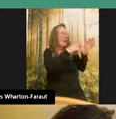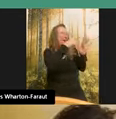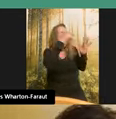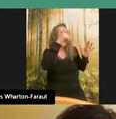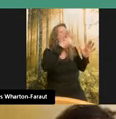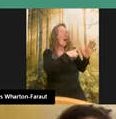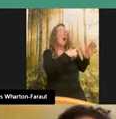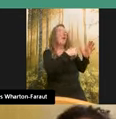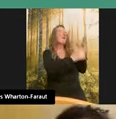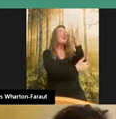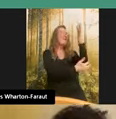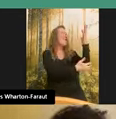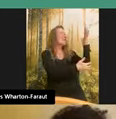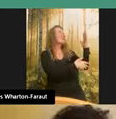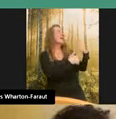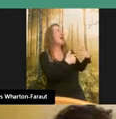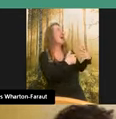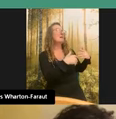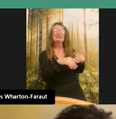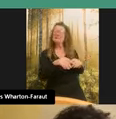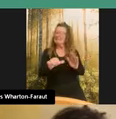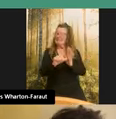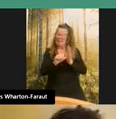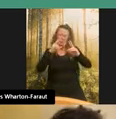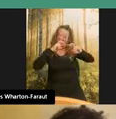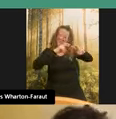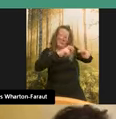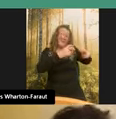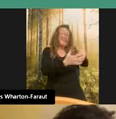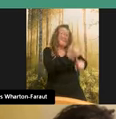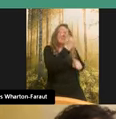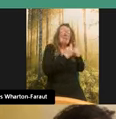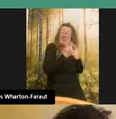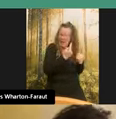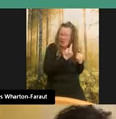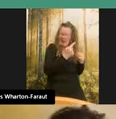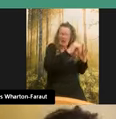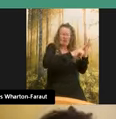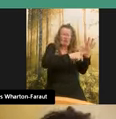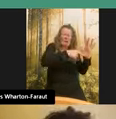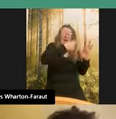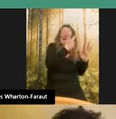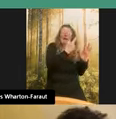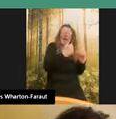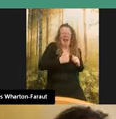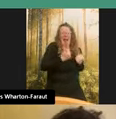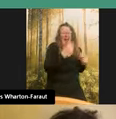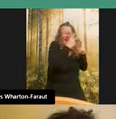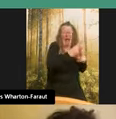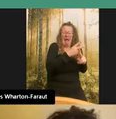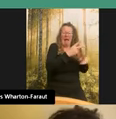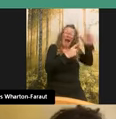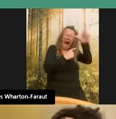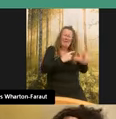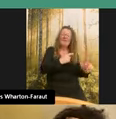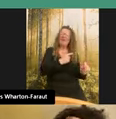it's very challenging to find documentation of African healthcare systems, pre-colonial African healthcare systems, but similar